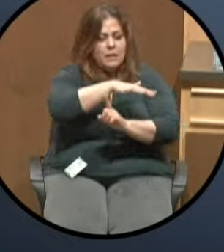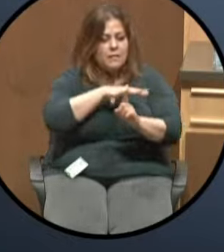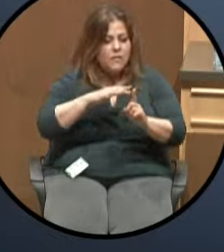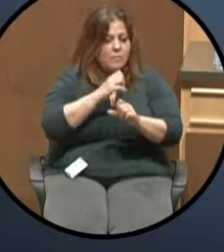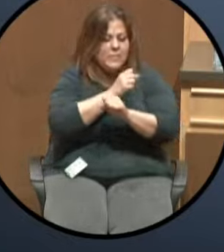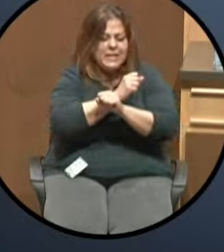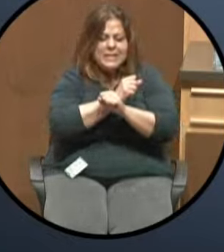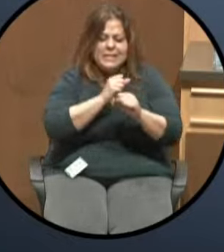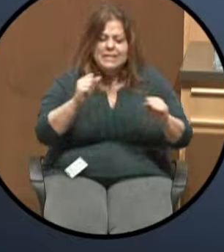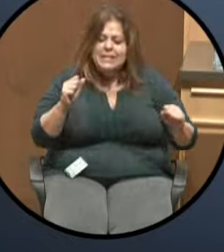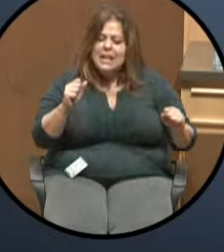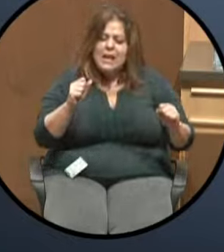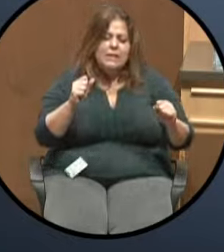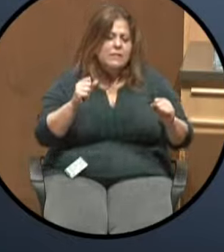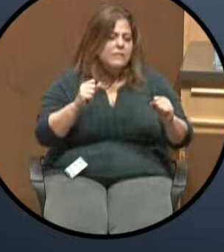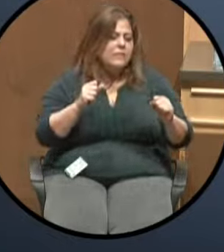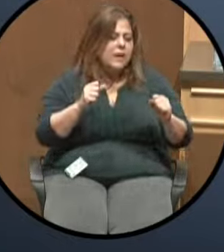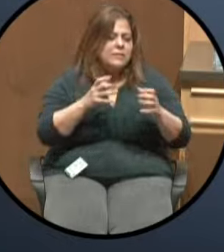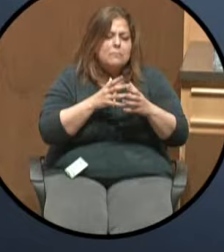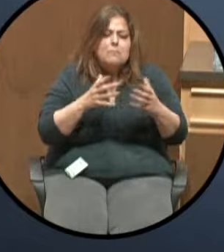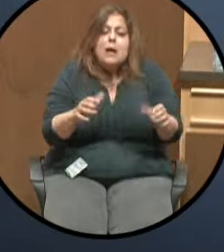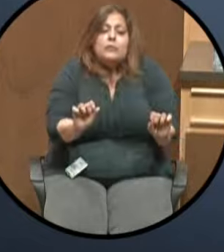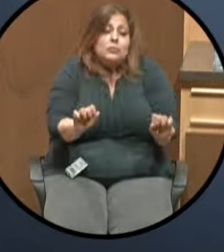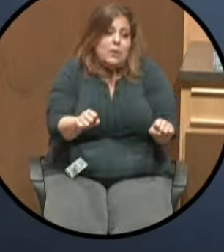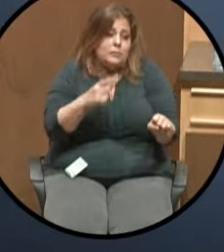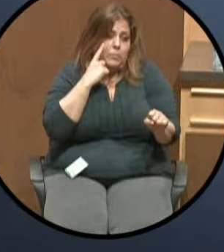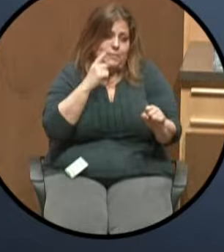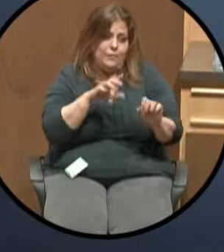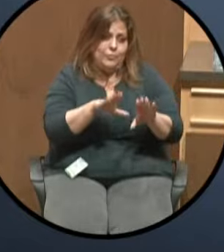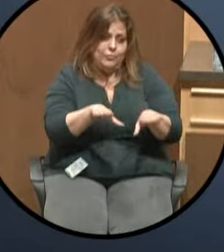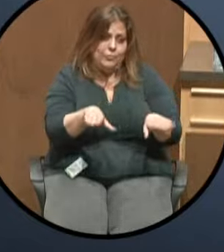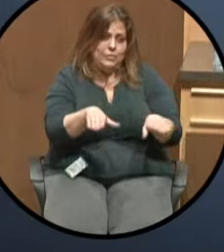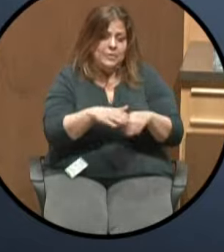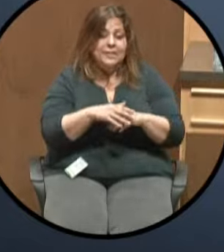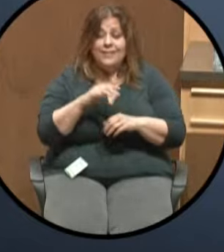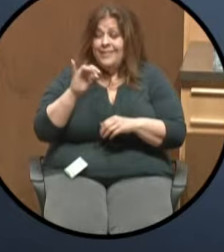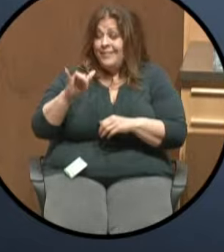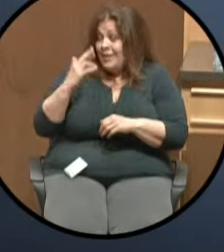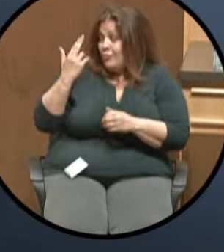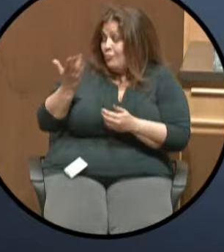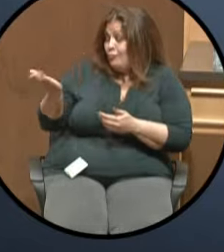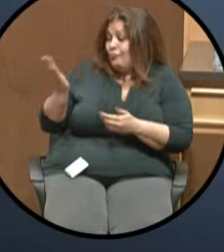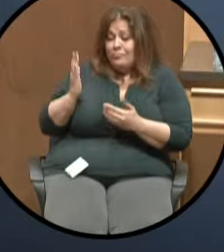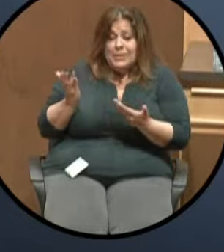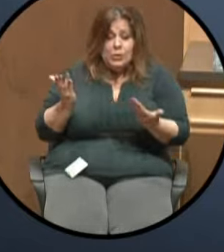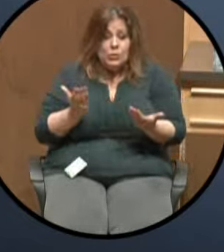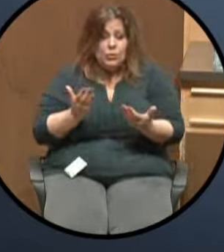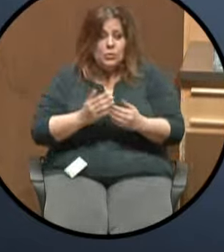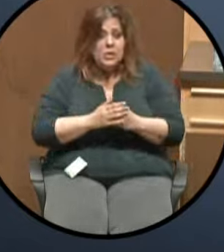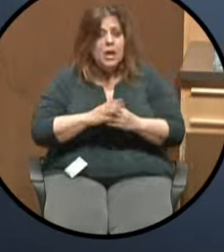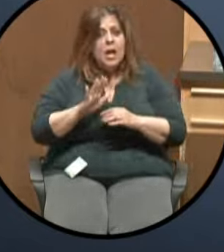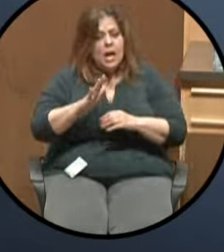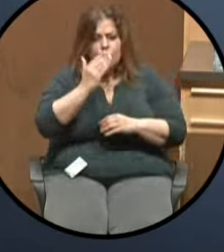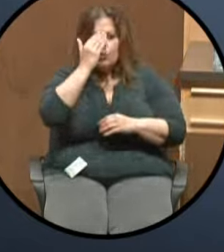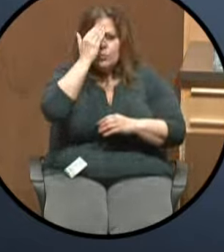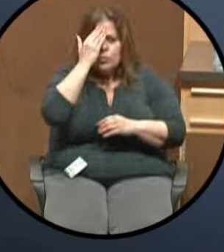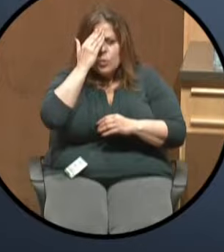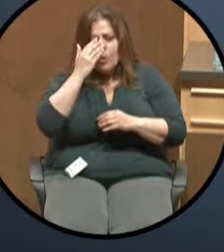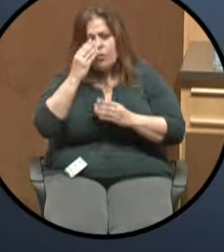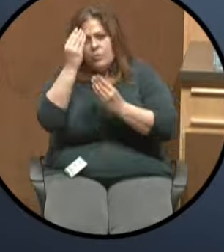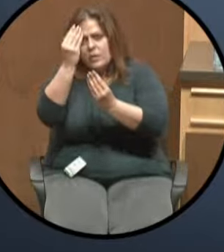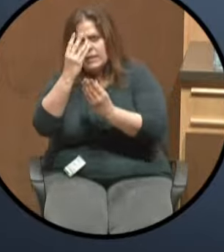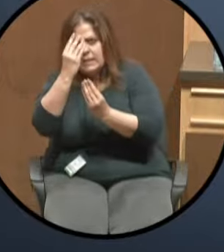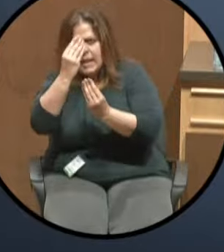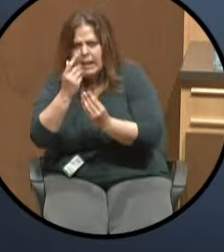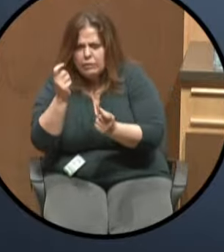children and for the community. That's why we're here. And while we recognize that the data are changing and